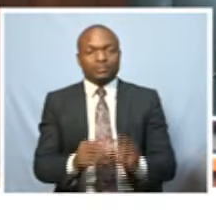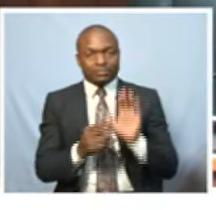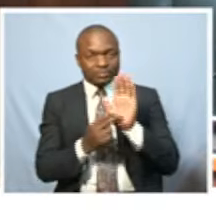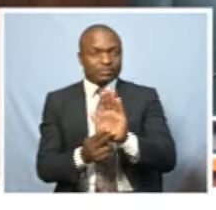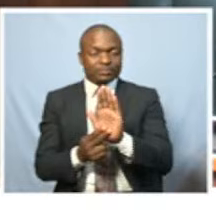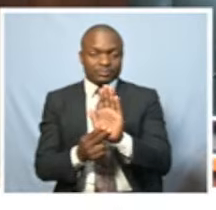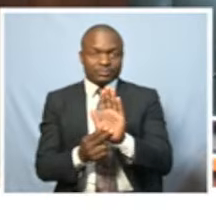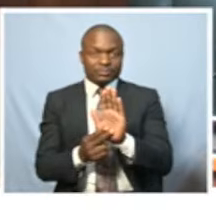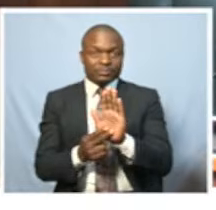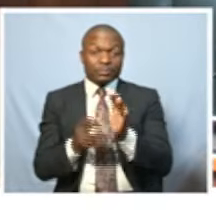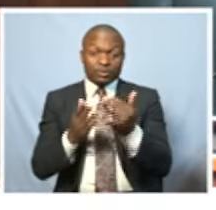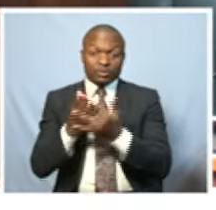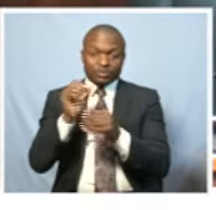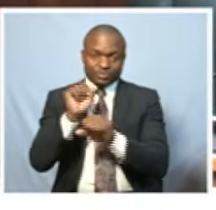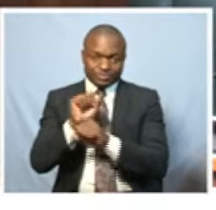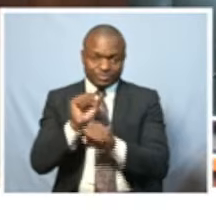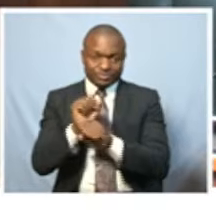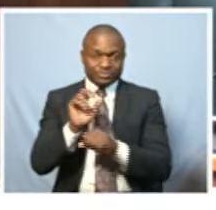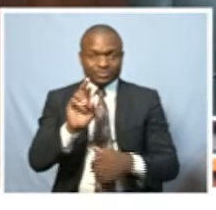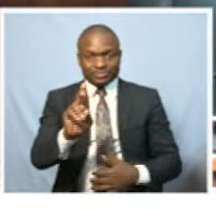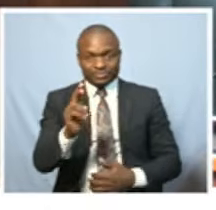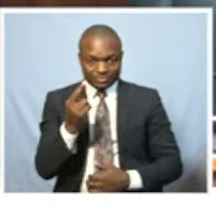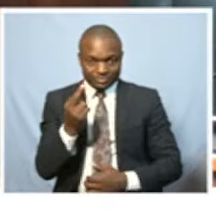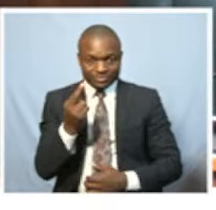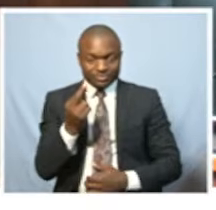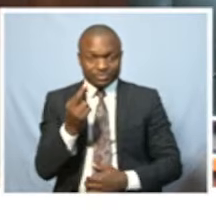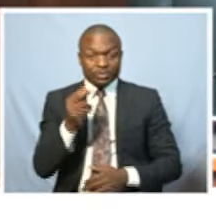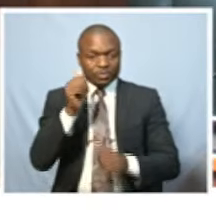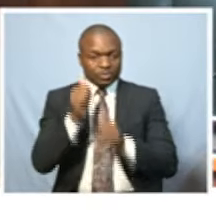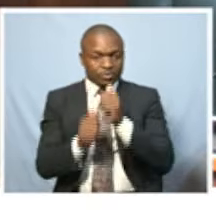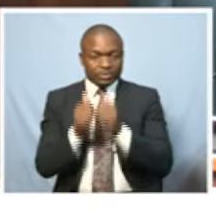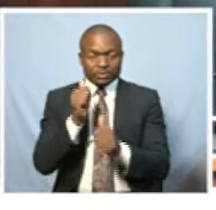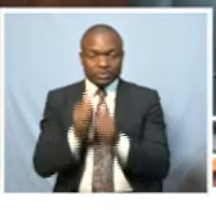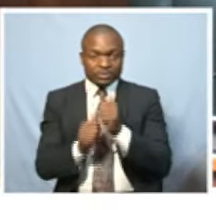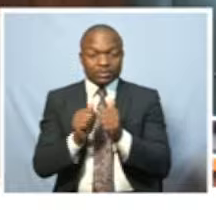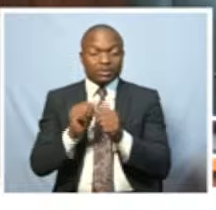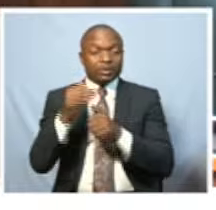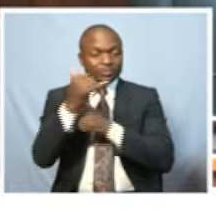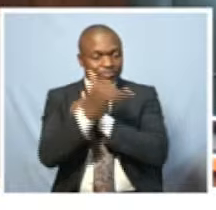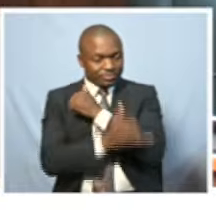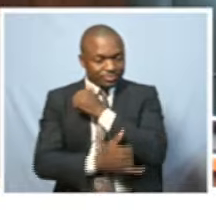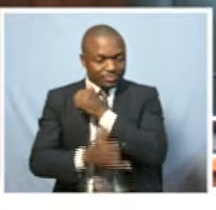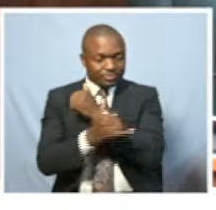demonstrated through operational recovery, in which the